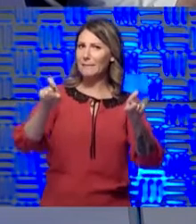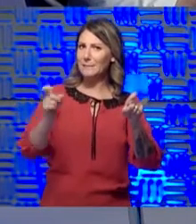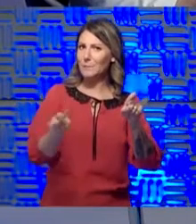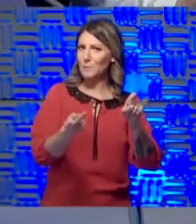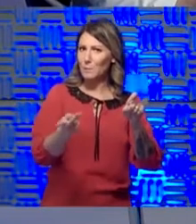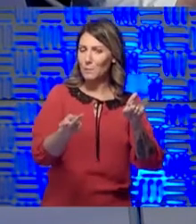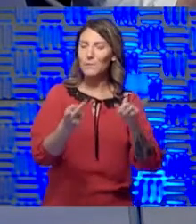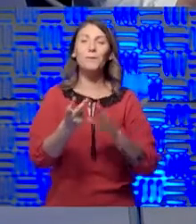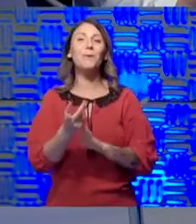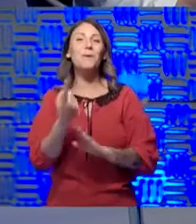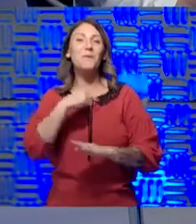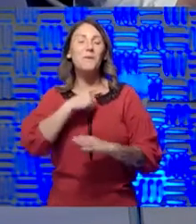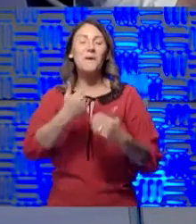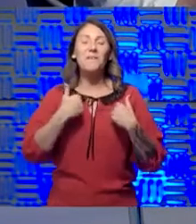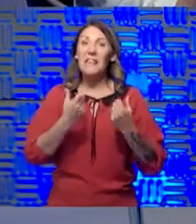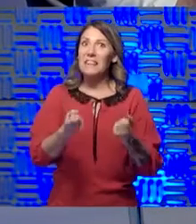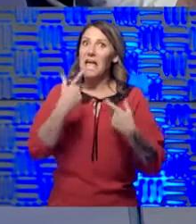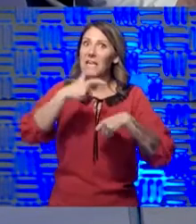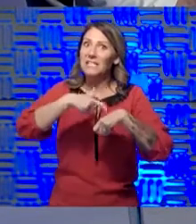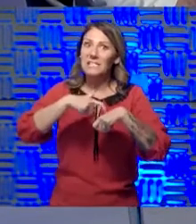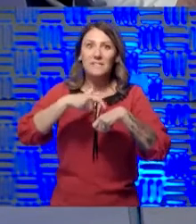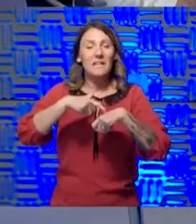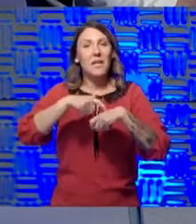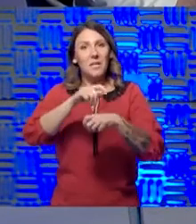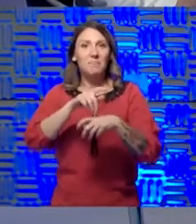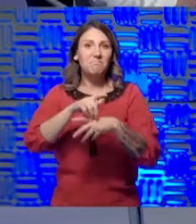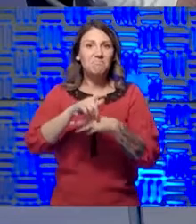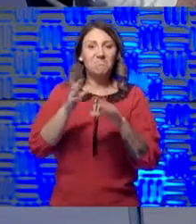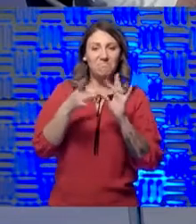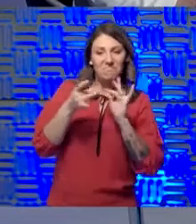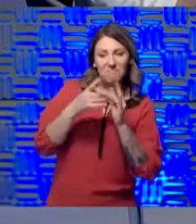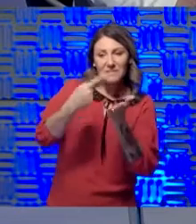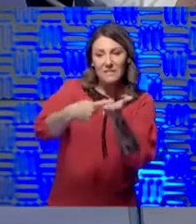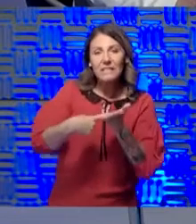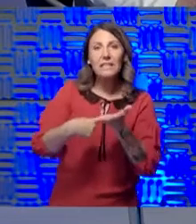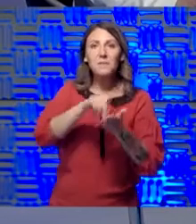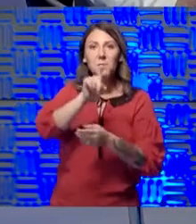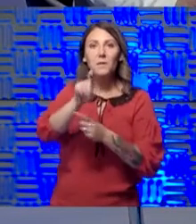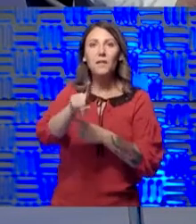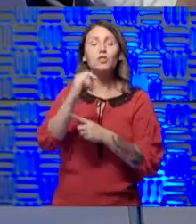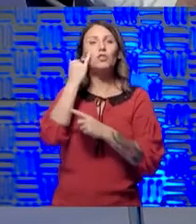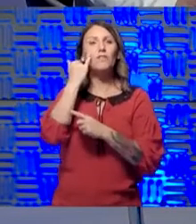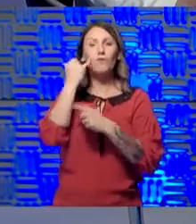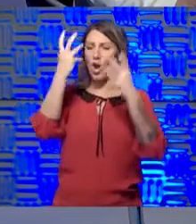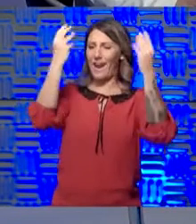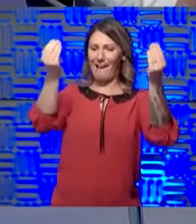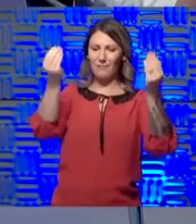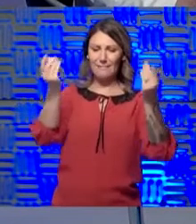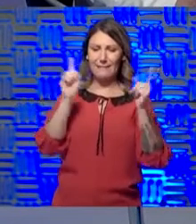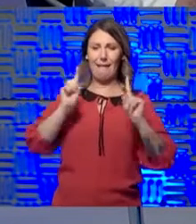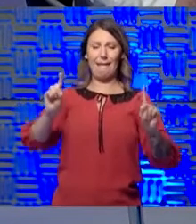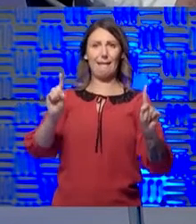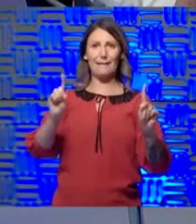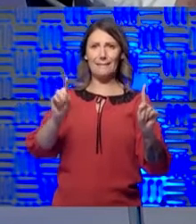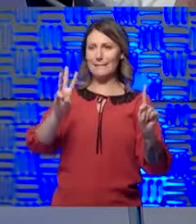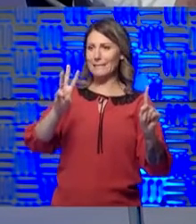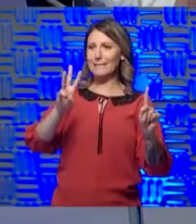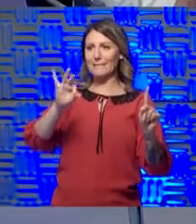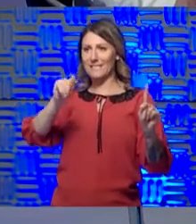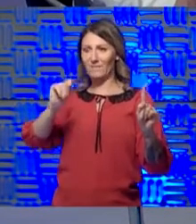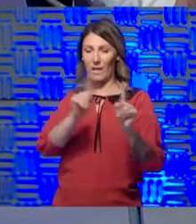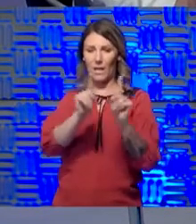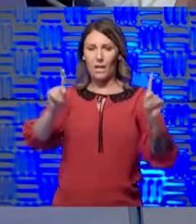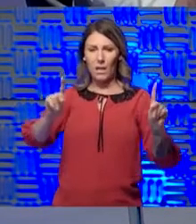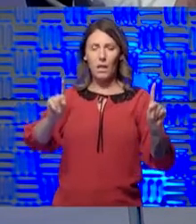time, we all spend a lot of time on these questions, but if you're outside and you're more than 6 feet apart and you can maintain 6 feet apart, do you need a mask as